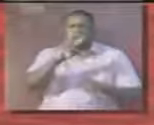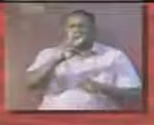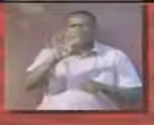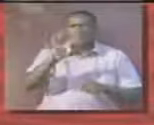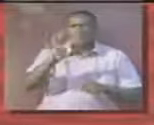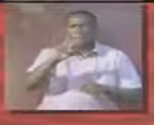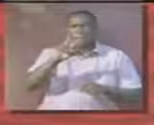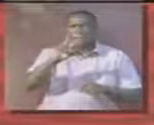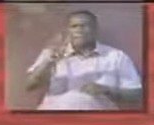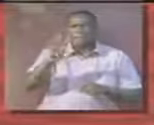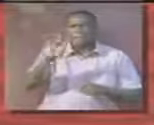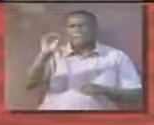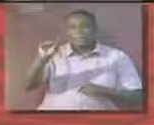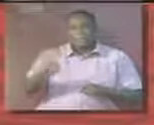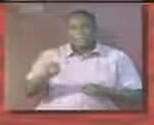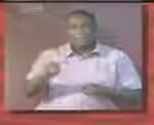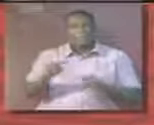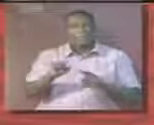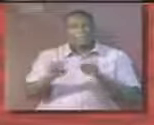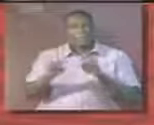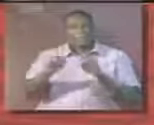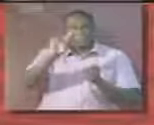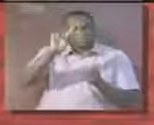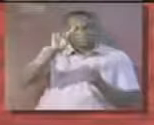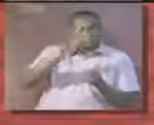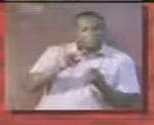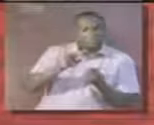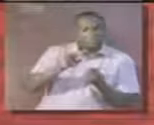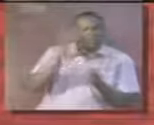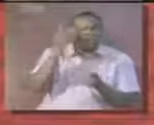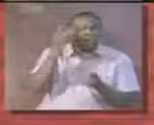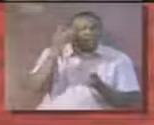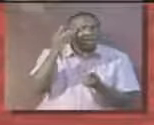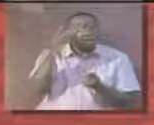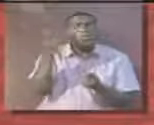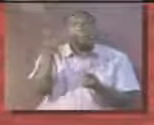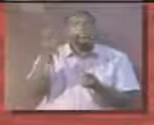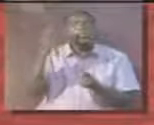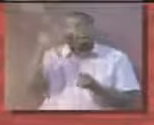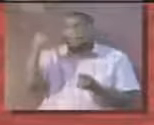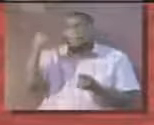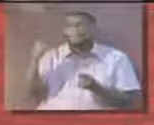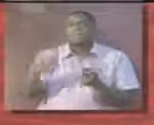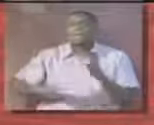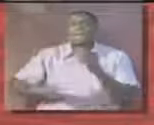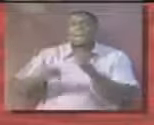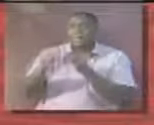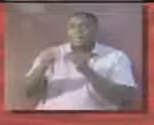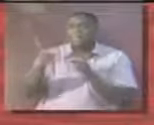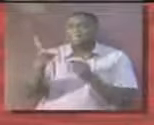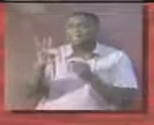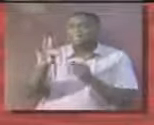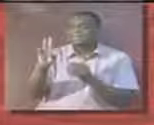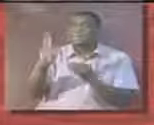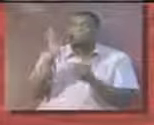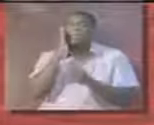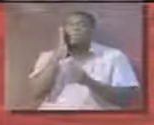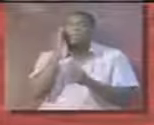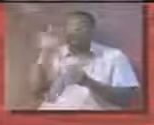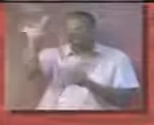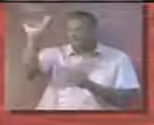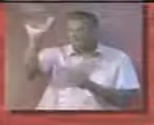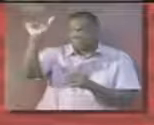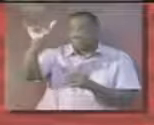that decrease is really only because we have added 67 beds at Arima and another 50 at Covet, which